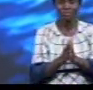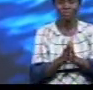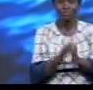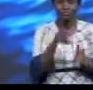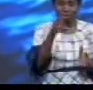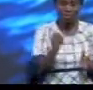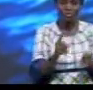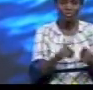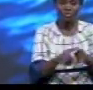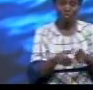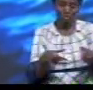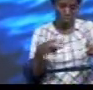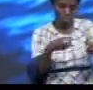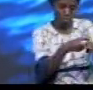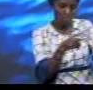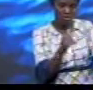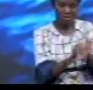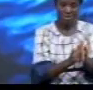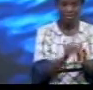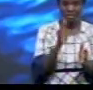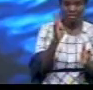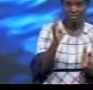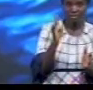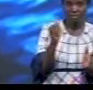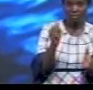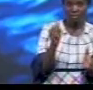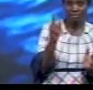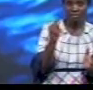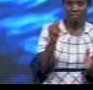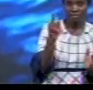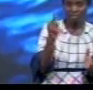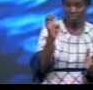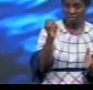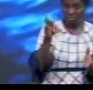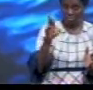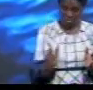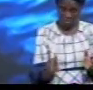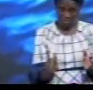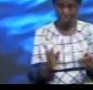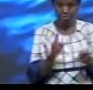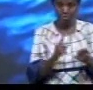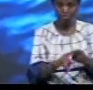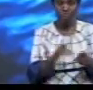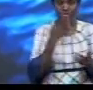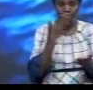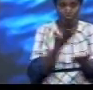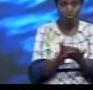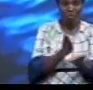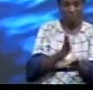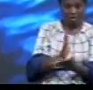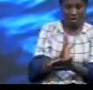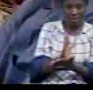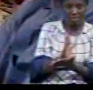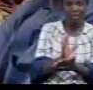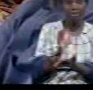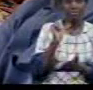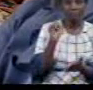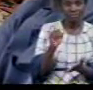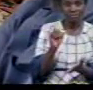into the original socket. Power will come into your